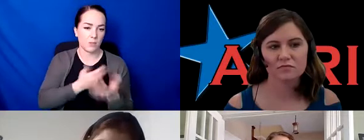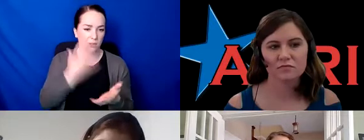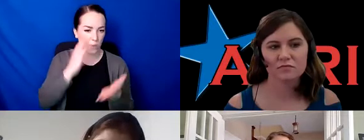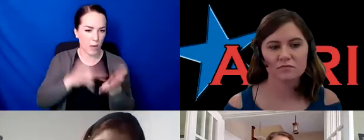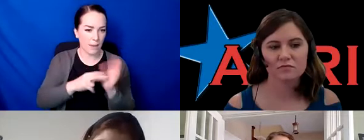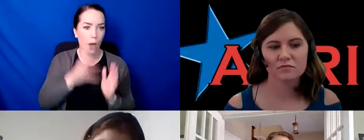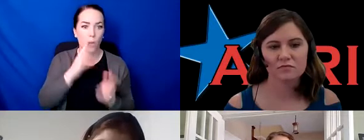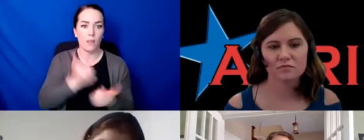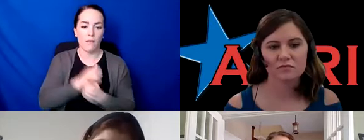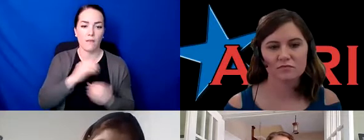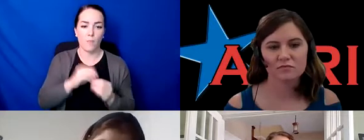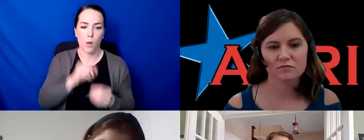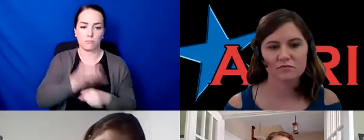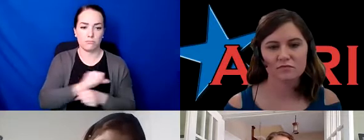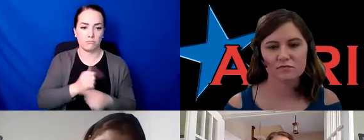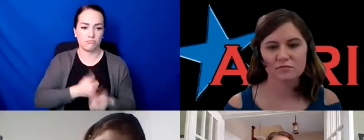collaborate on that.